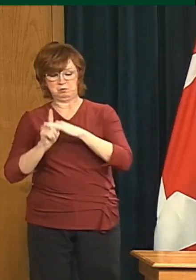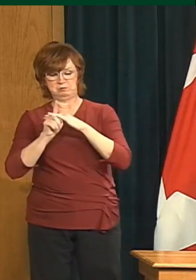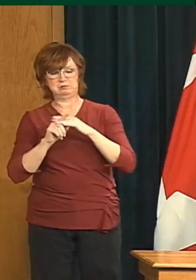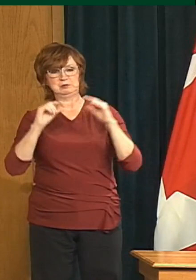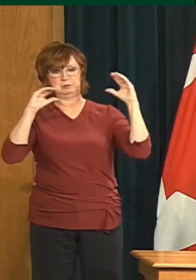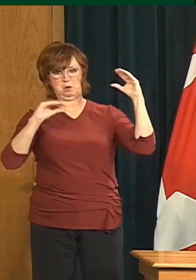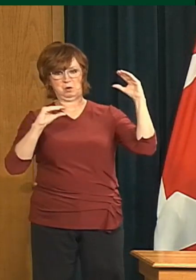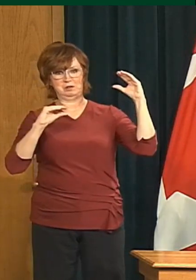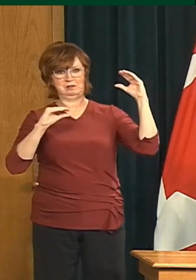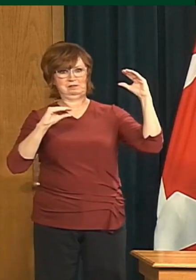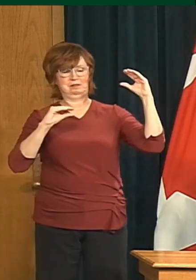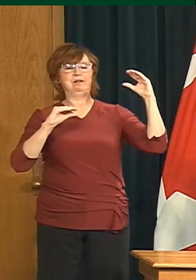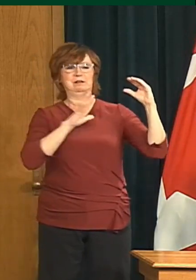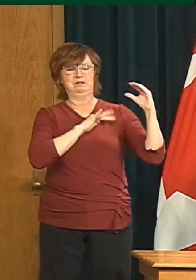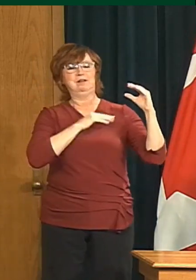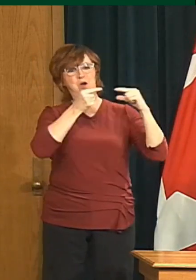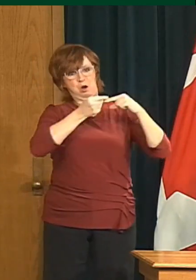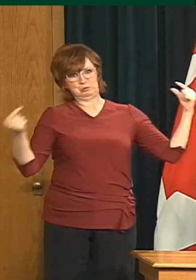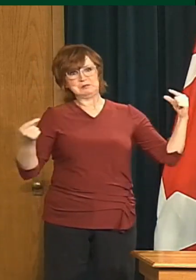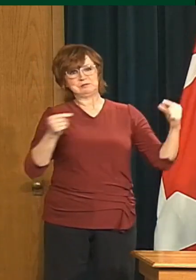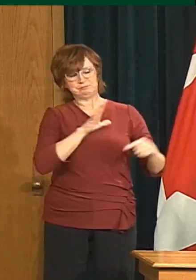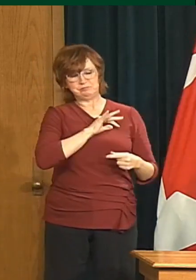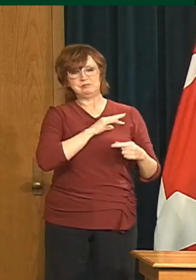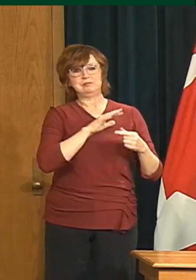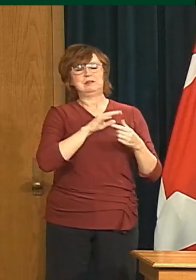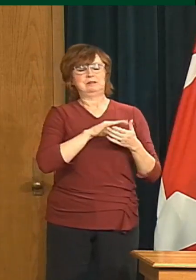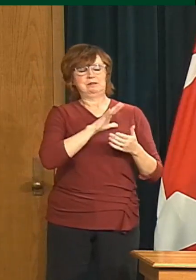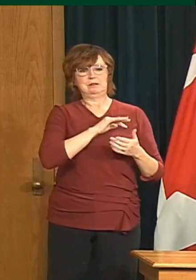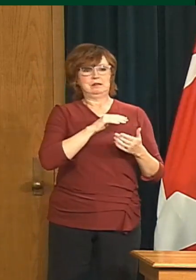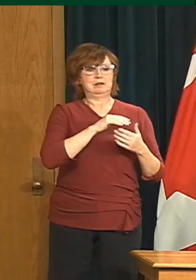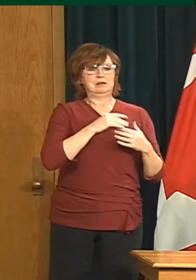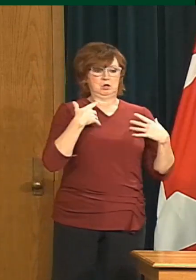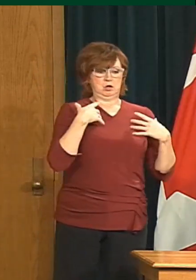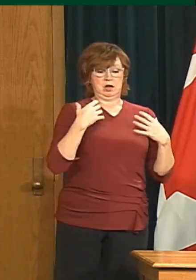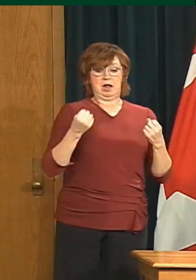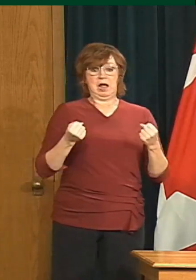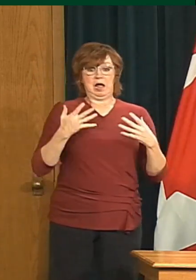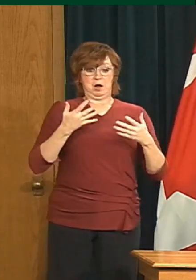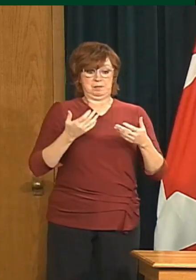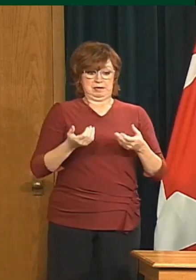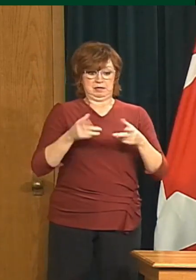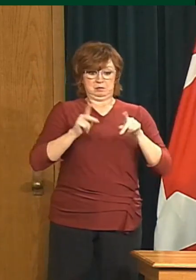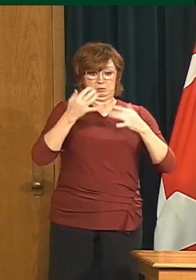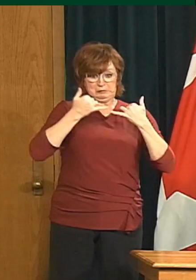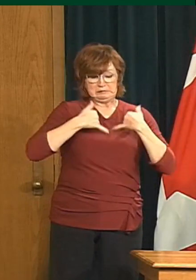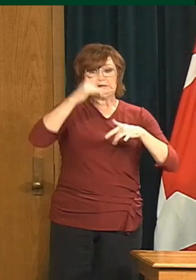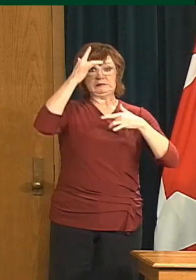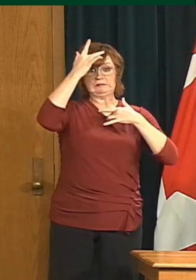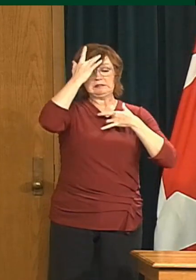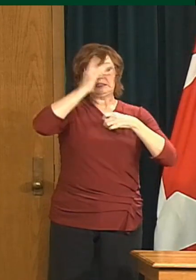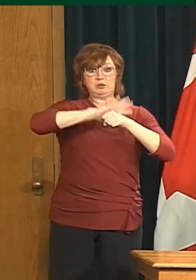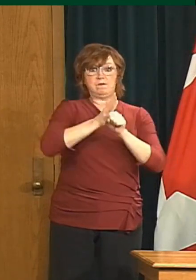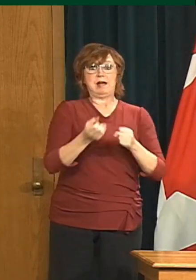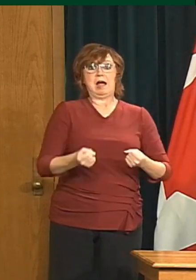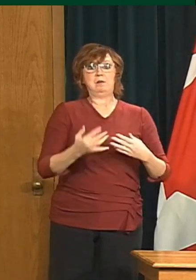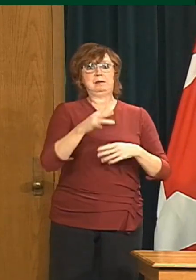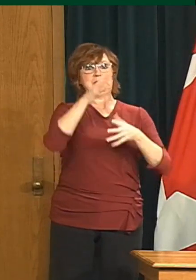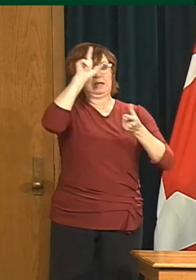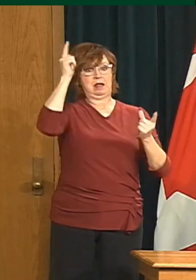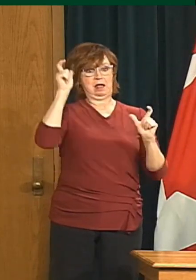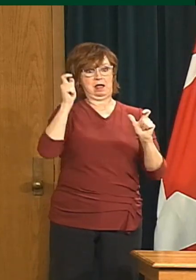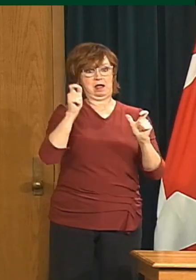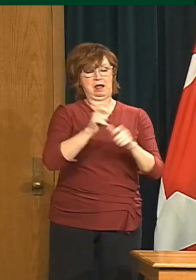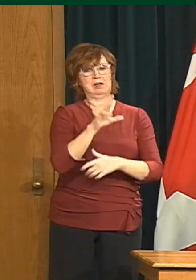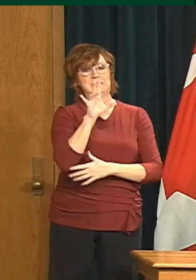total number of active cases has been falling, and today is now down to just 75 active cases. This is very